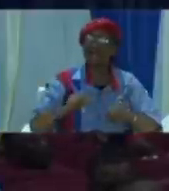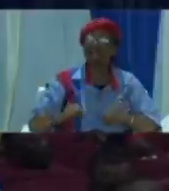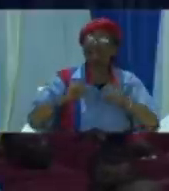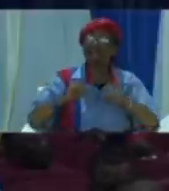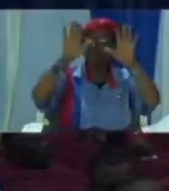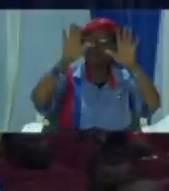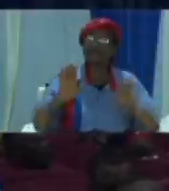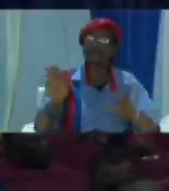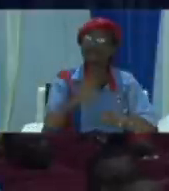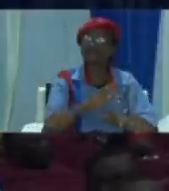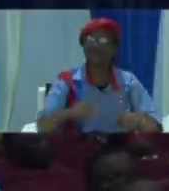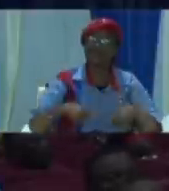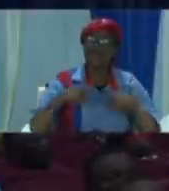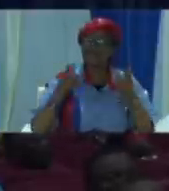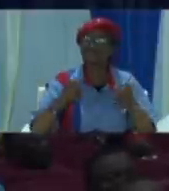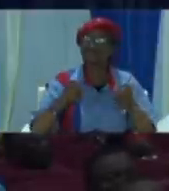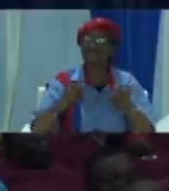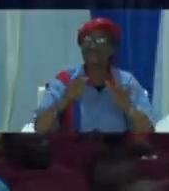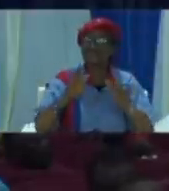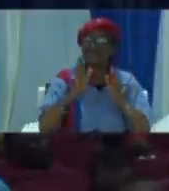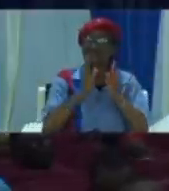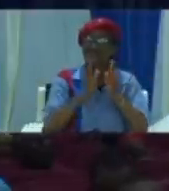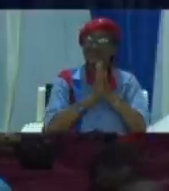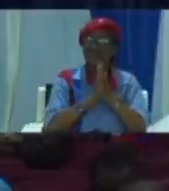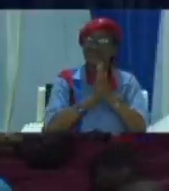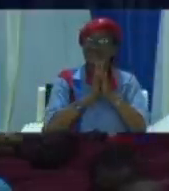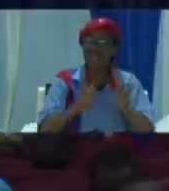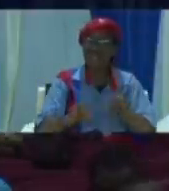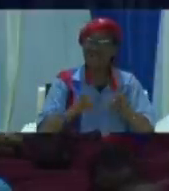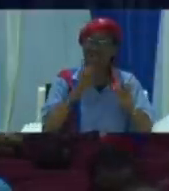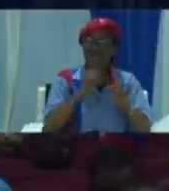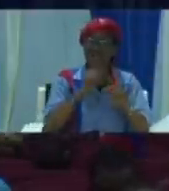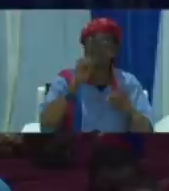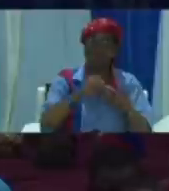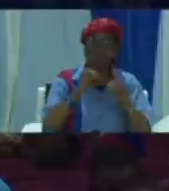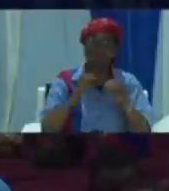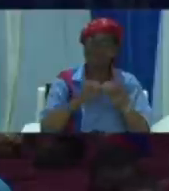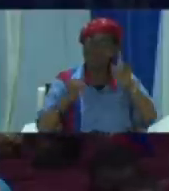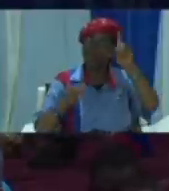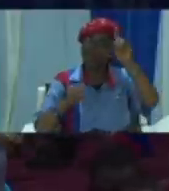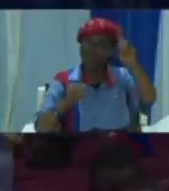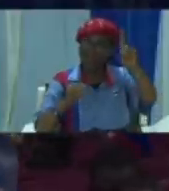Prayer point number one.